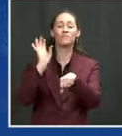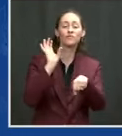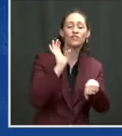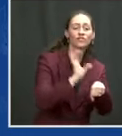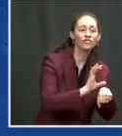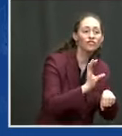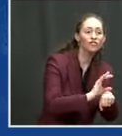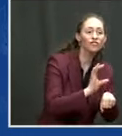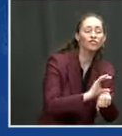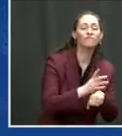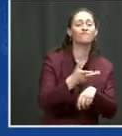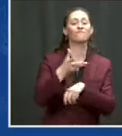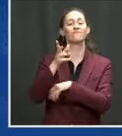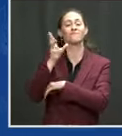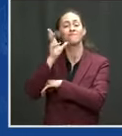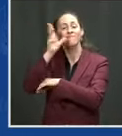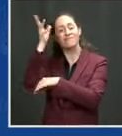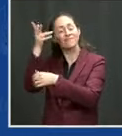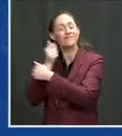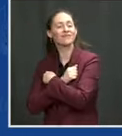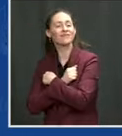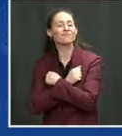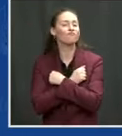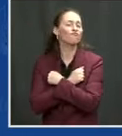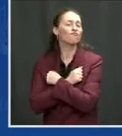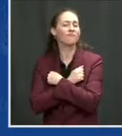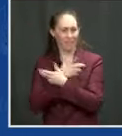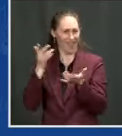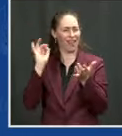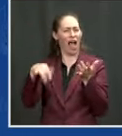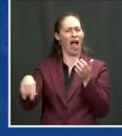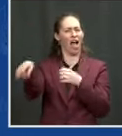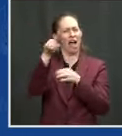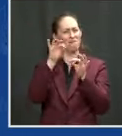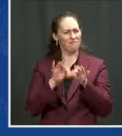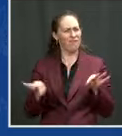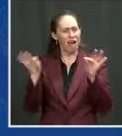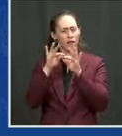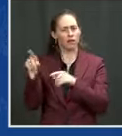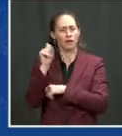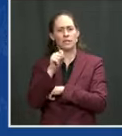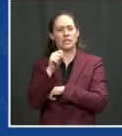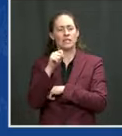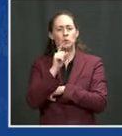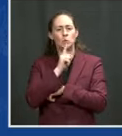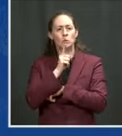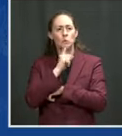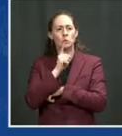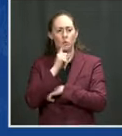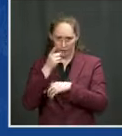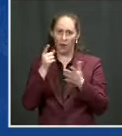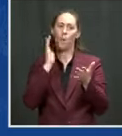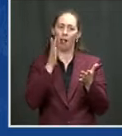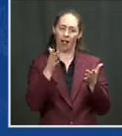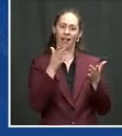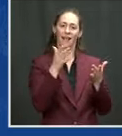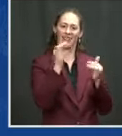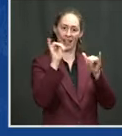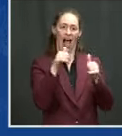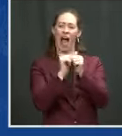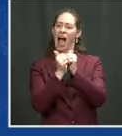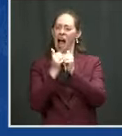Quintaneras, all of those things that we care about. We want people to understand that the vaccine is really the key to ending that. And that's one